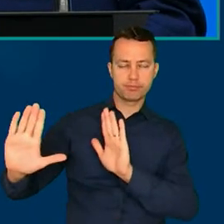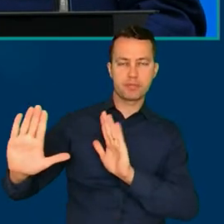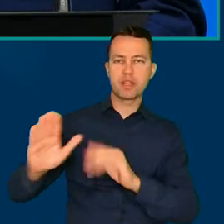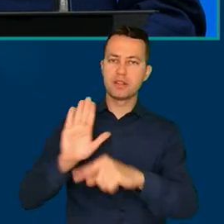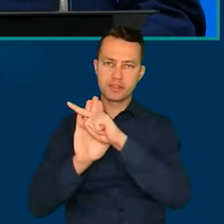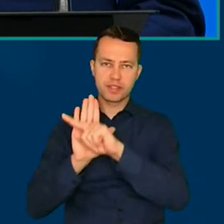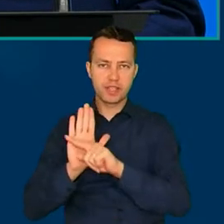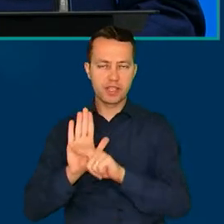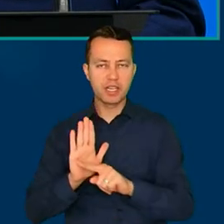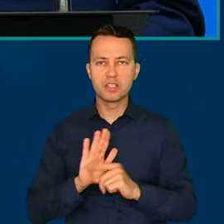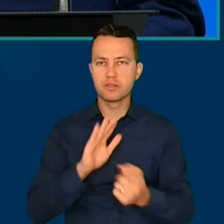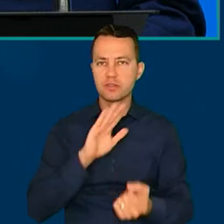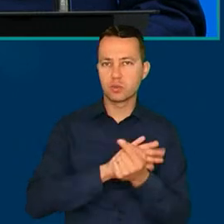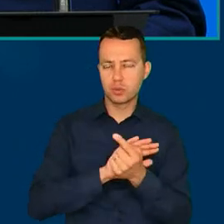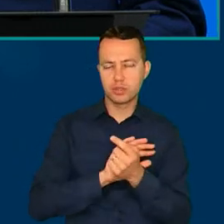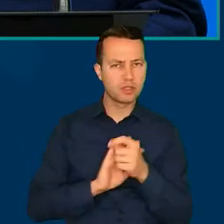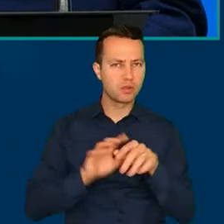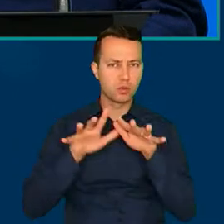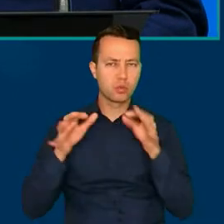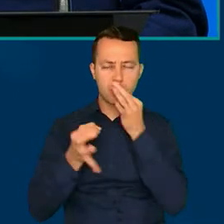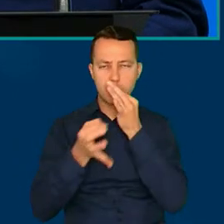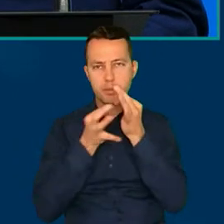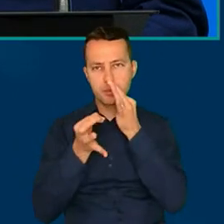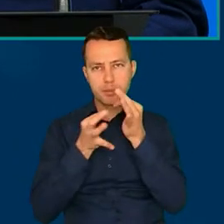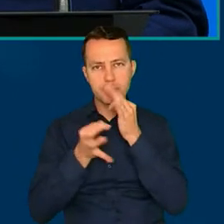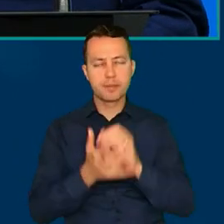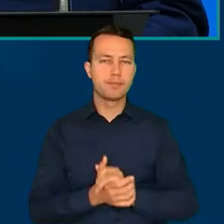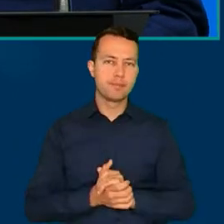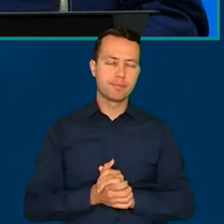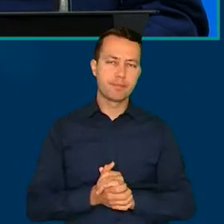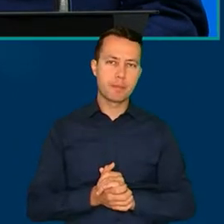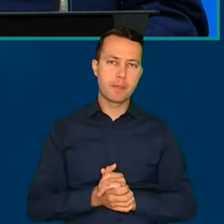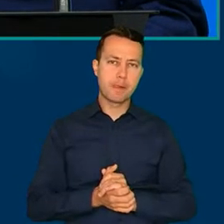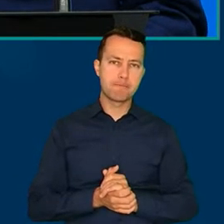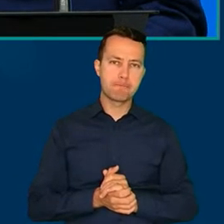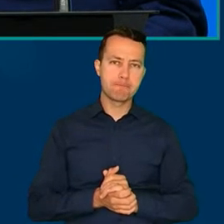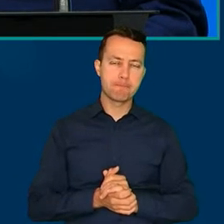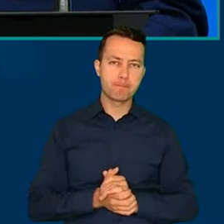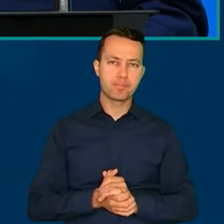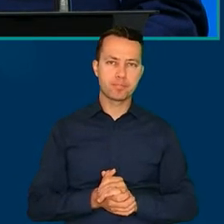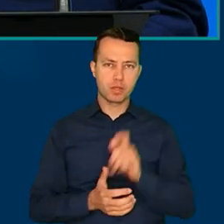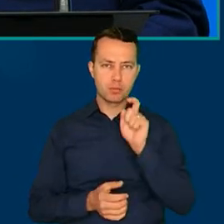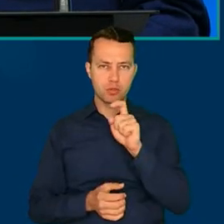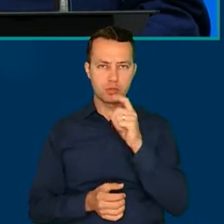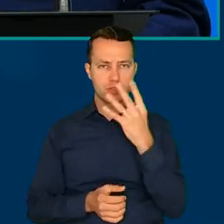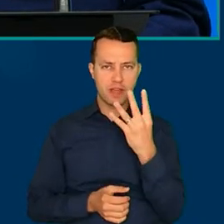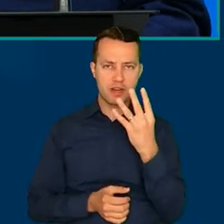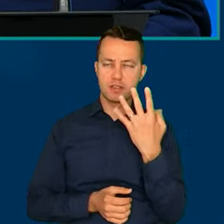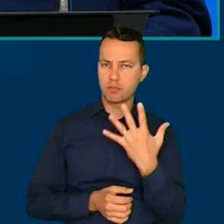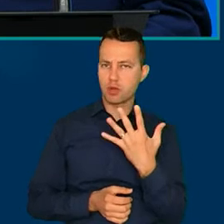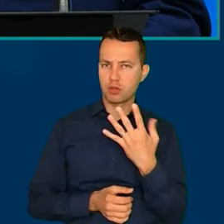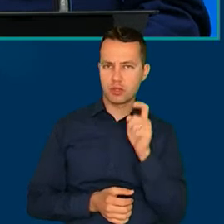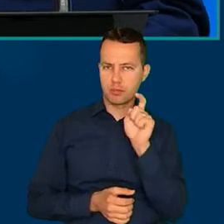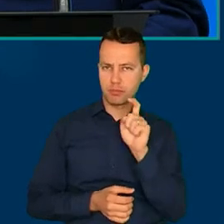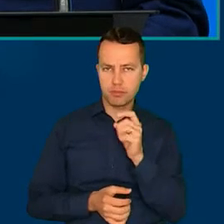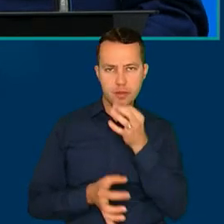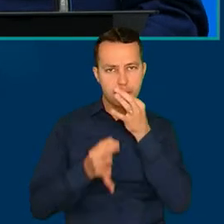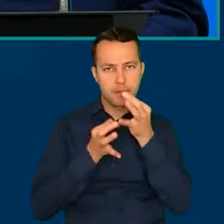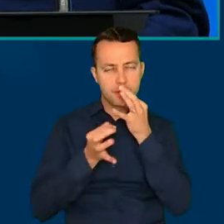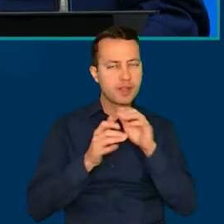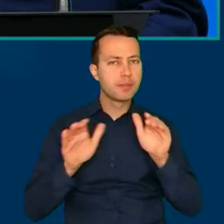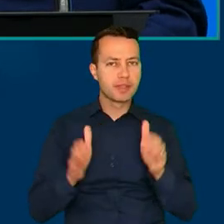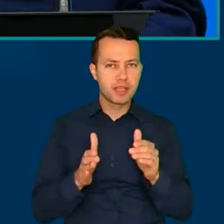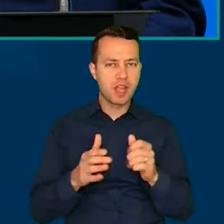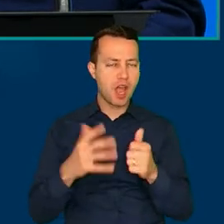or mitigate adverse impacts. We have a dozen questions here, slightly fewer questions for step 4